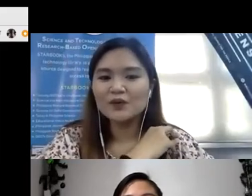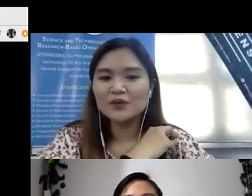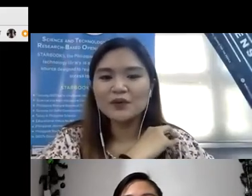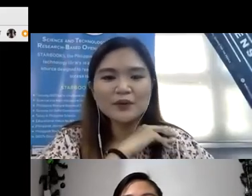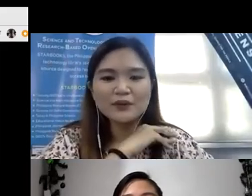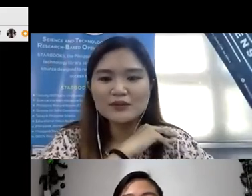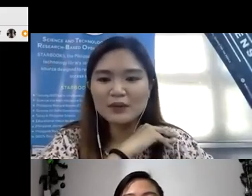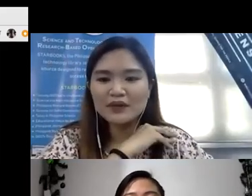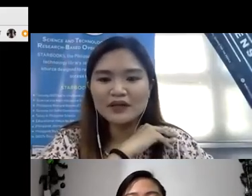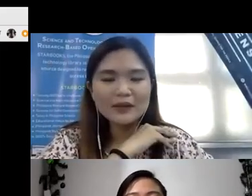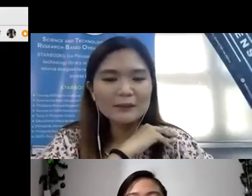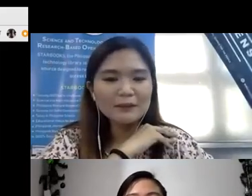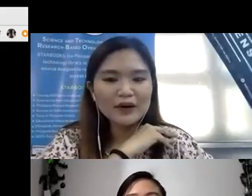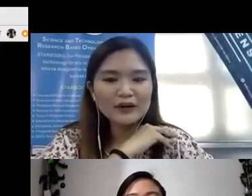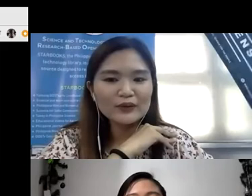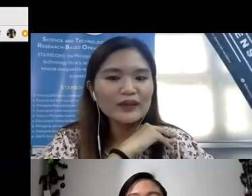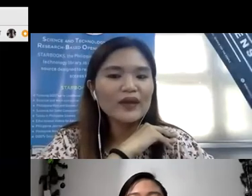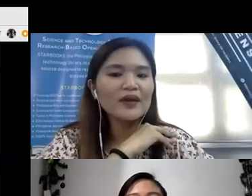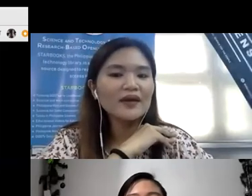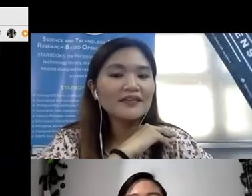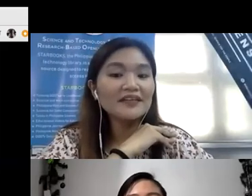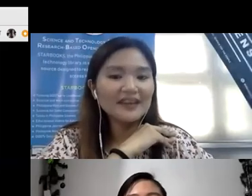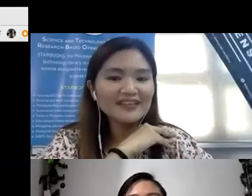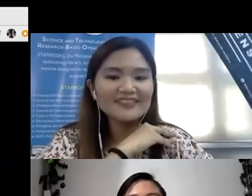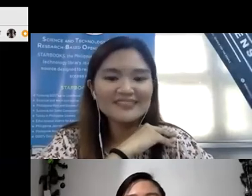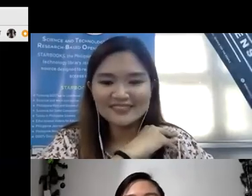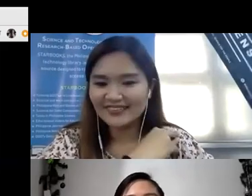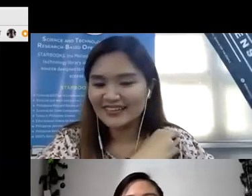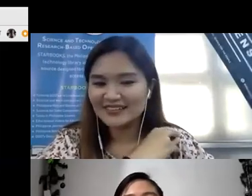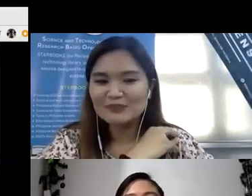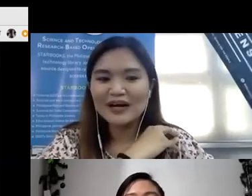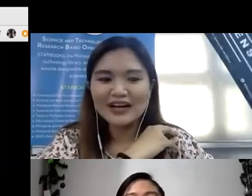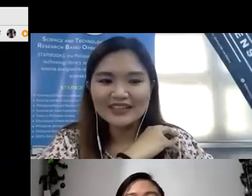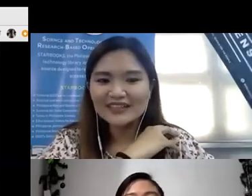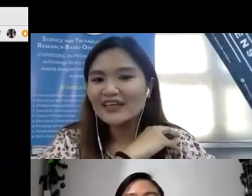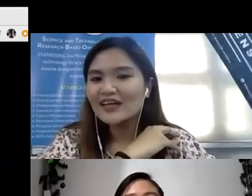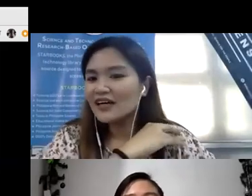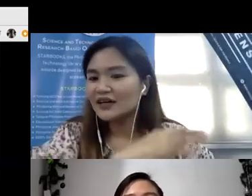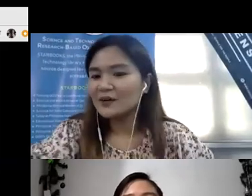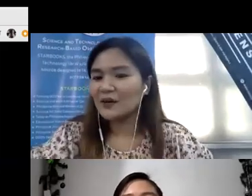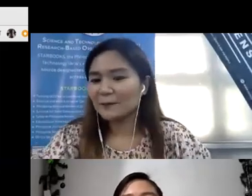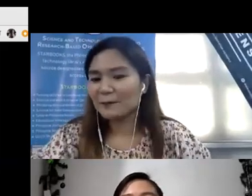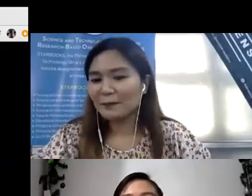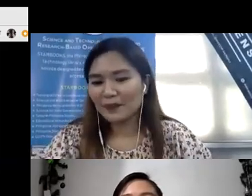So, number one is Paperclip, Marlon, and Del. Del is back.